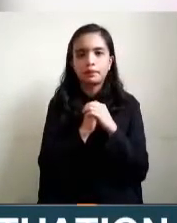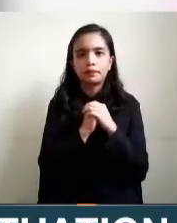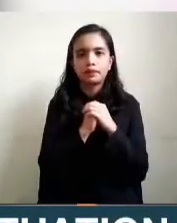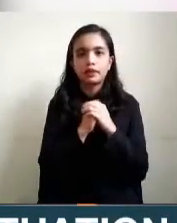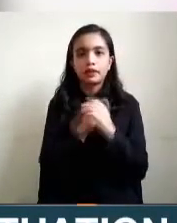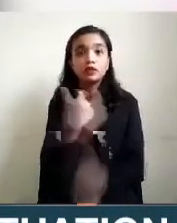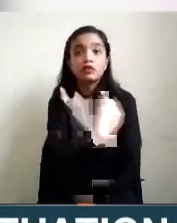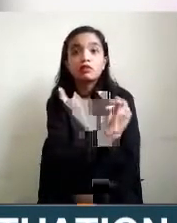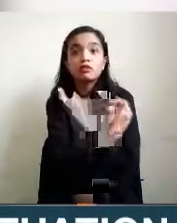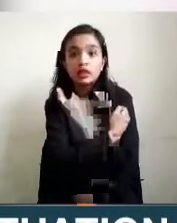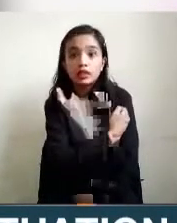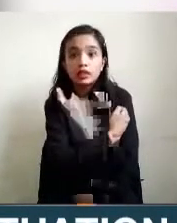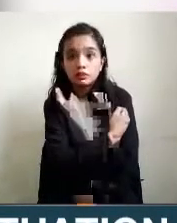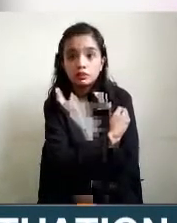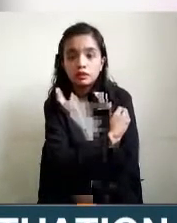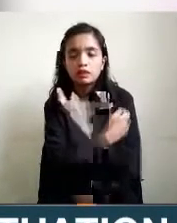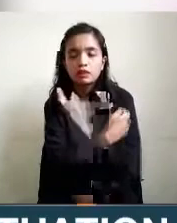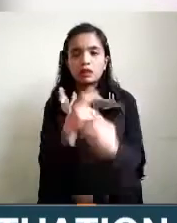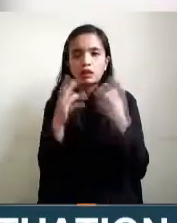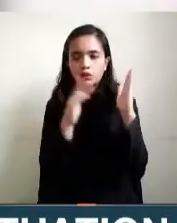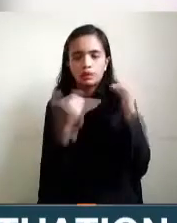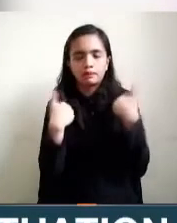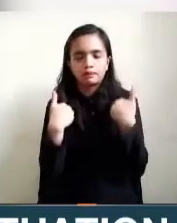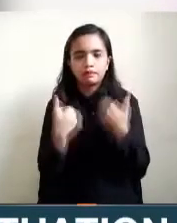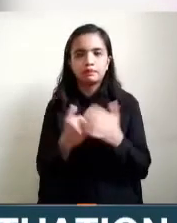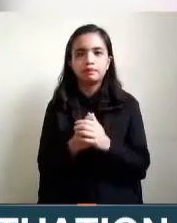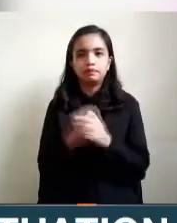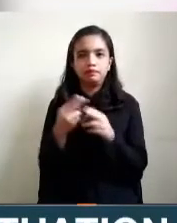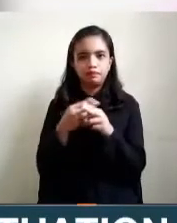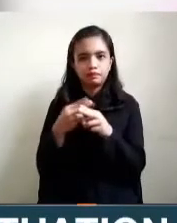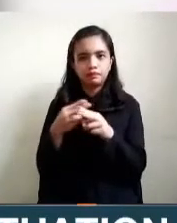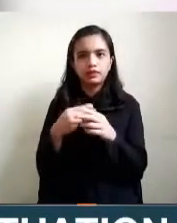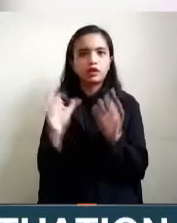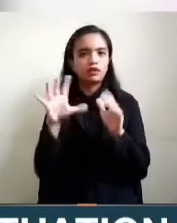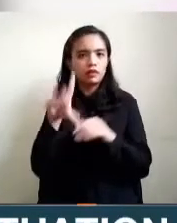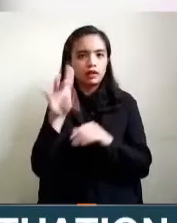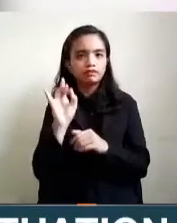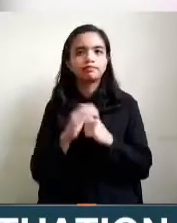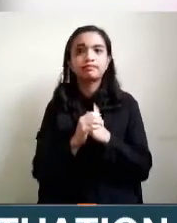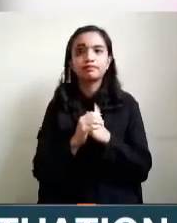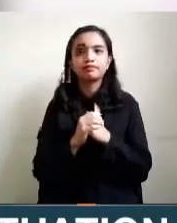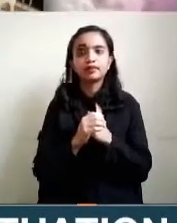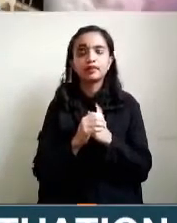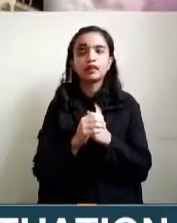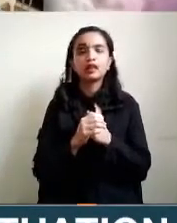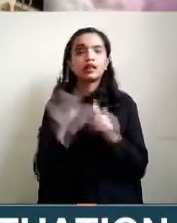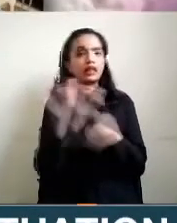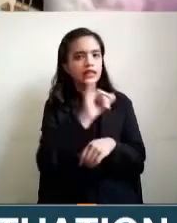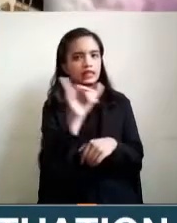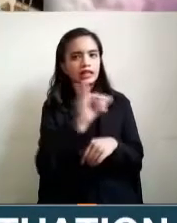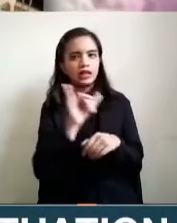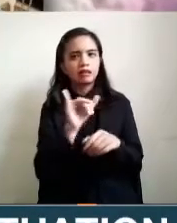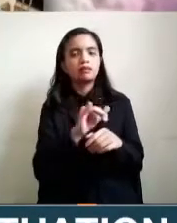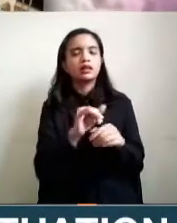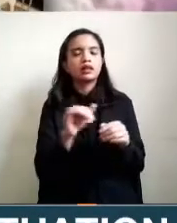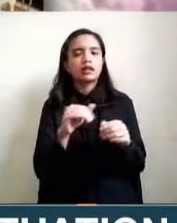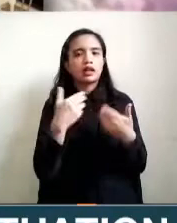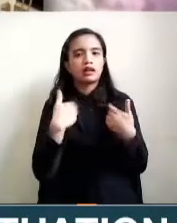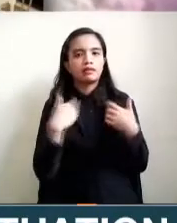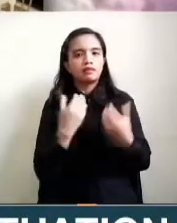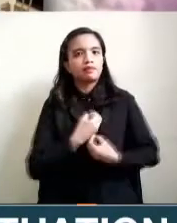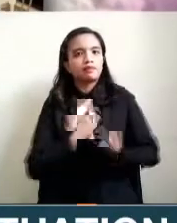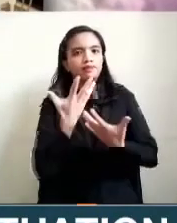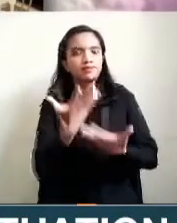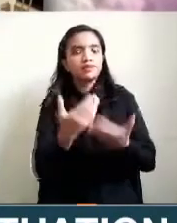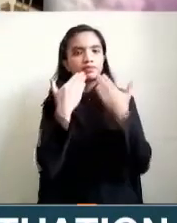will soon All right, be found. You know. We're sharing the same sentiments, Ambassador Babes Romualdez. Thank you